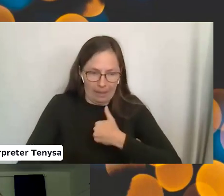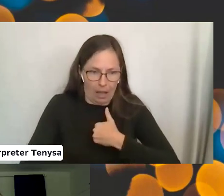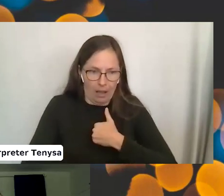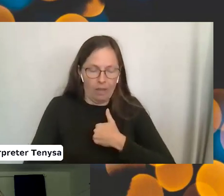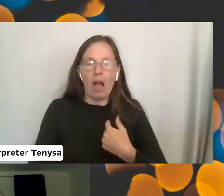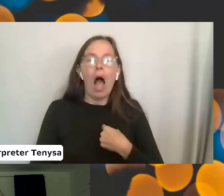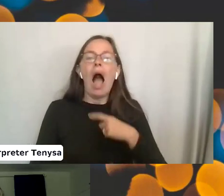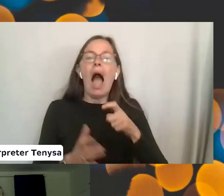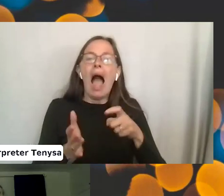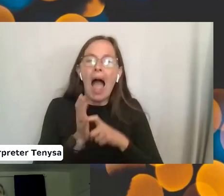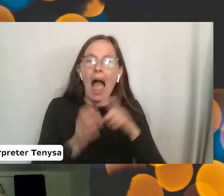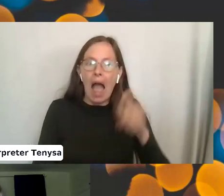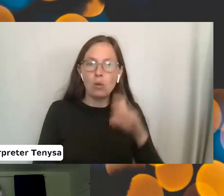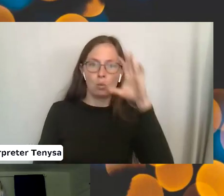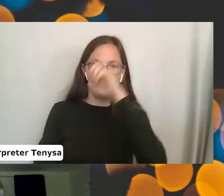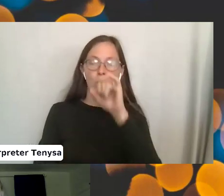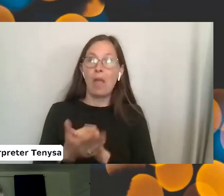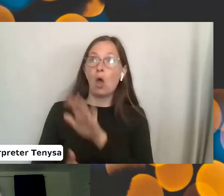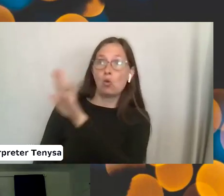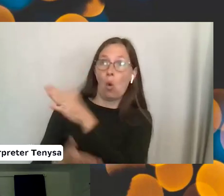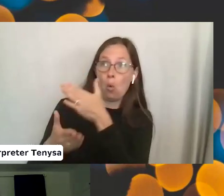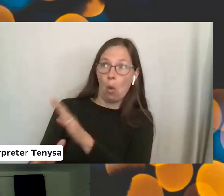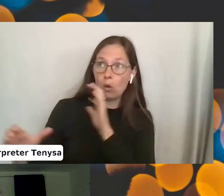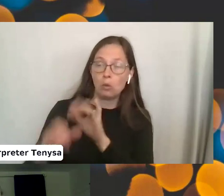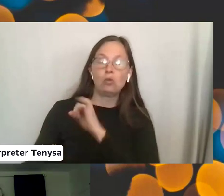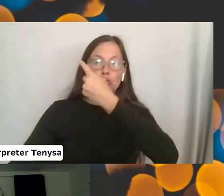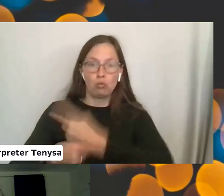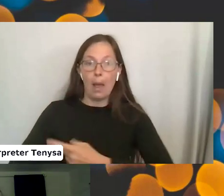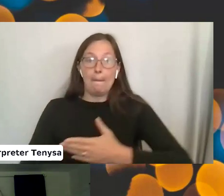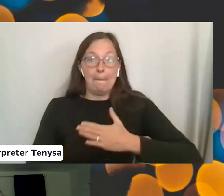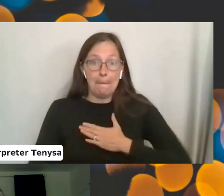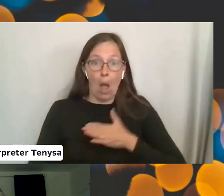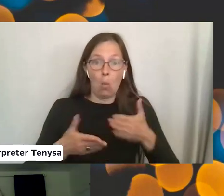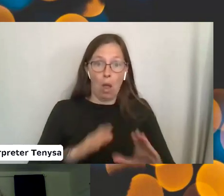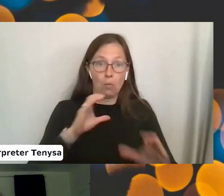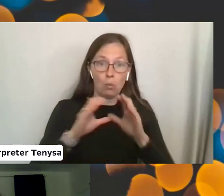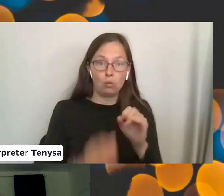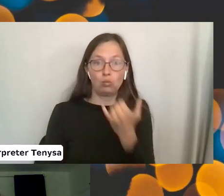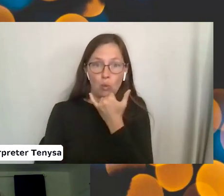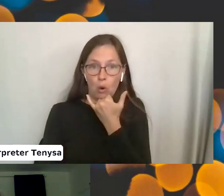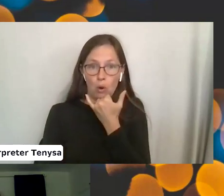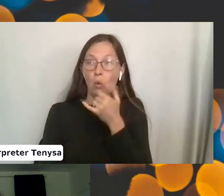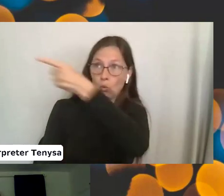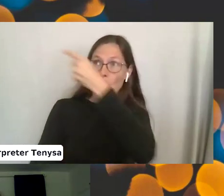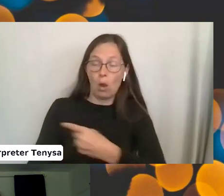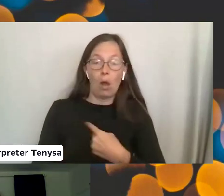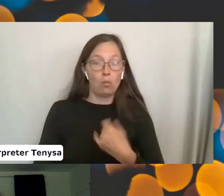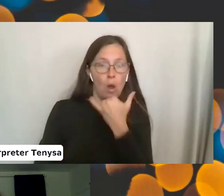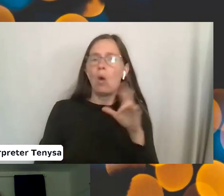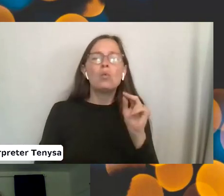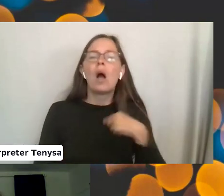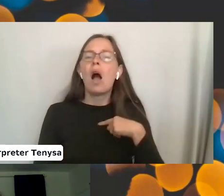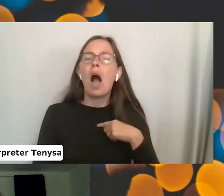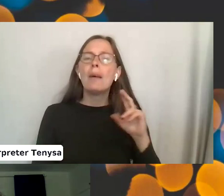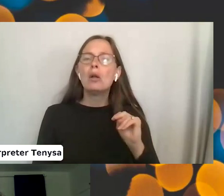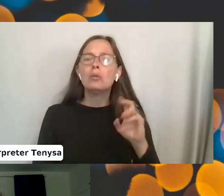correct and the way I'm communicating is incorrect. And actually what it is I'm neurodivergent and